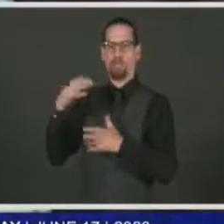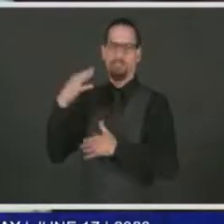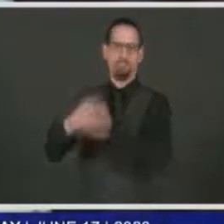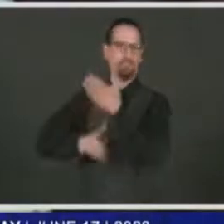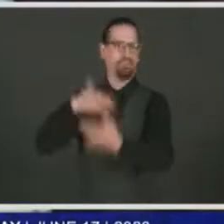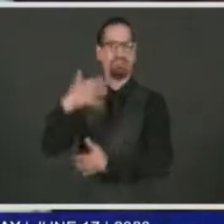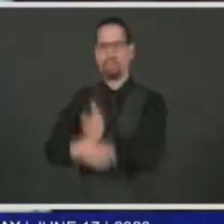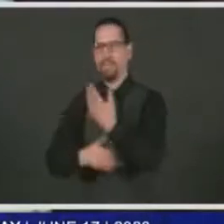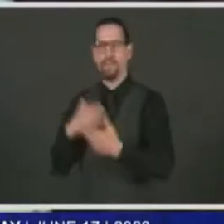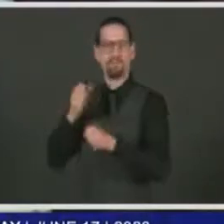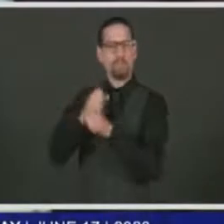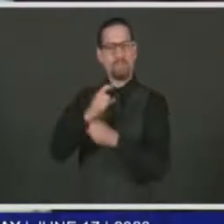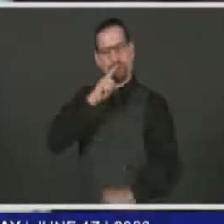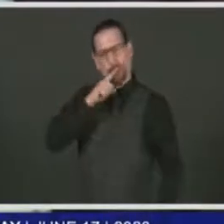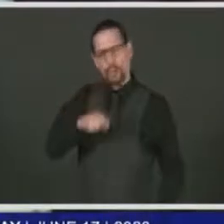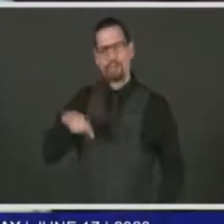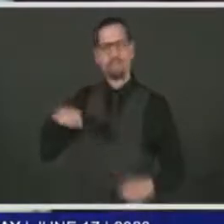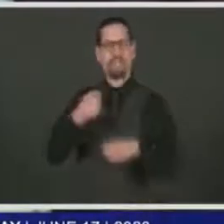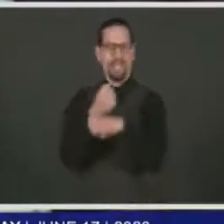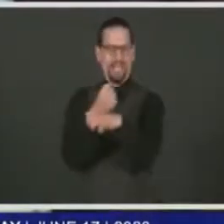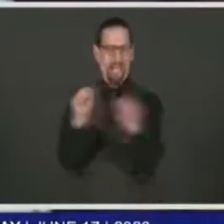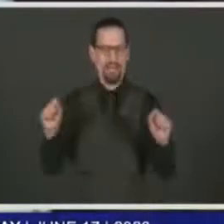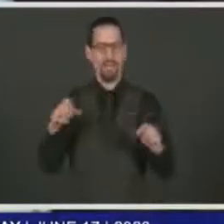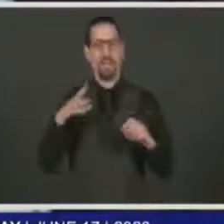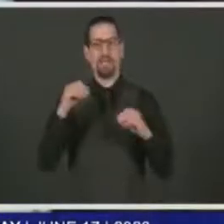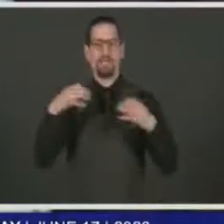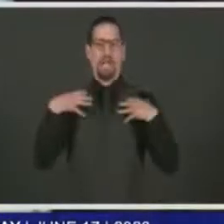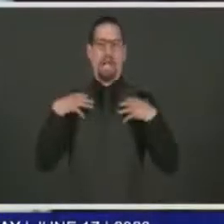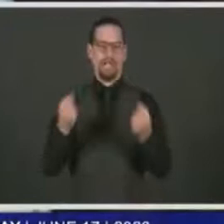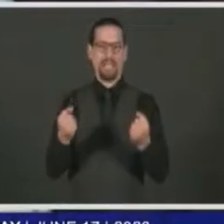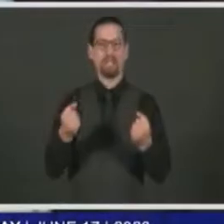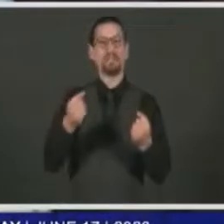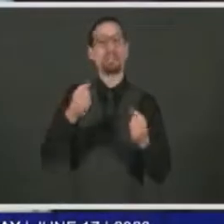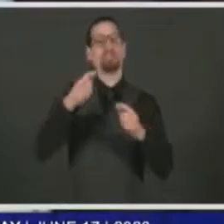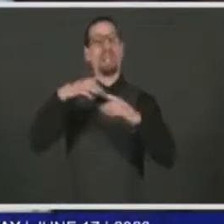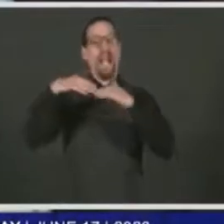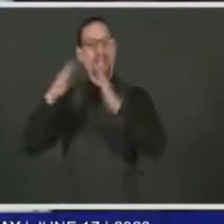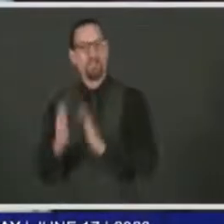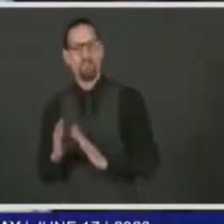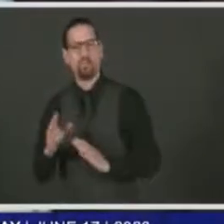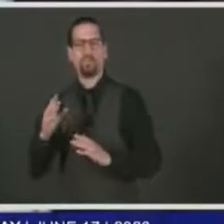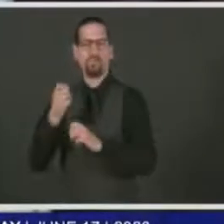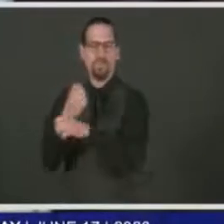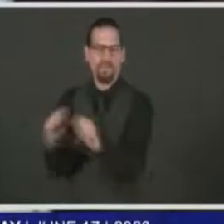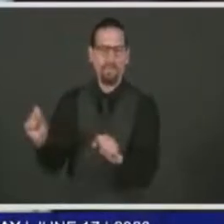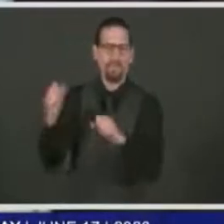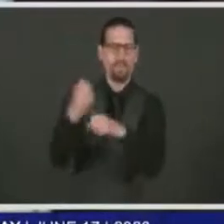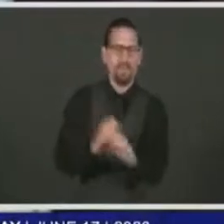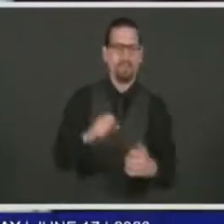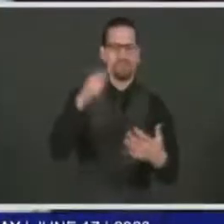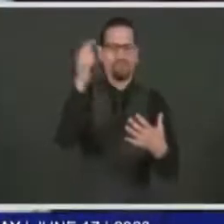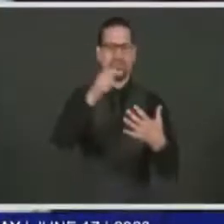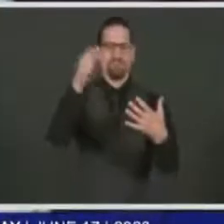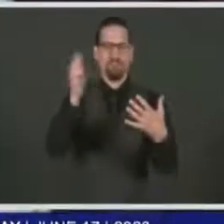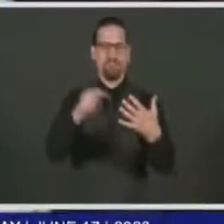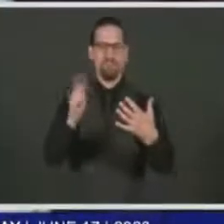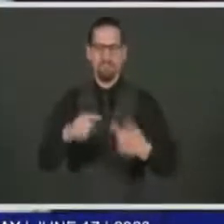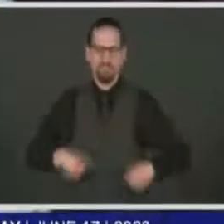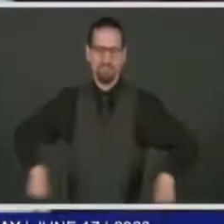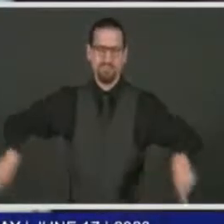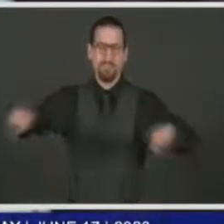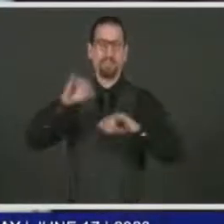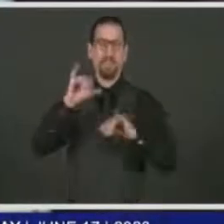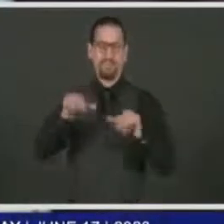housing for all Rhode Islanders a priority. This remains a focus for us and is even more